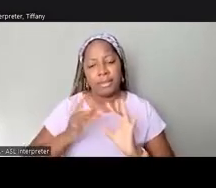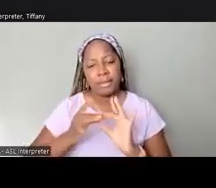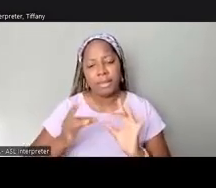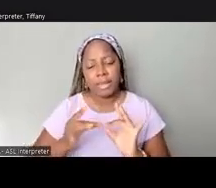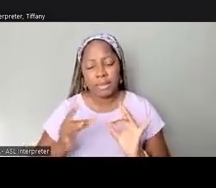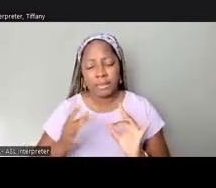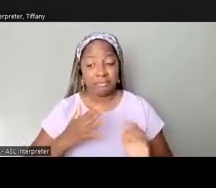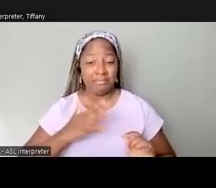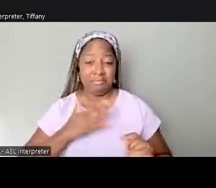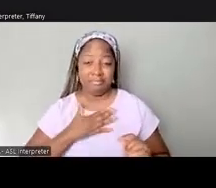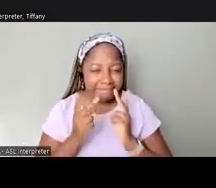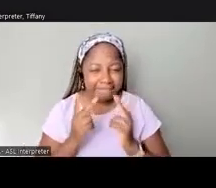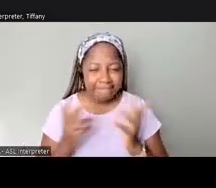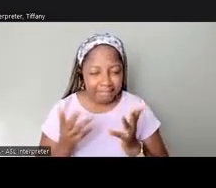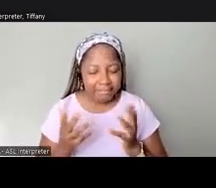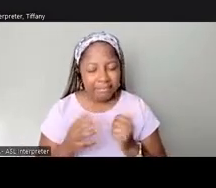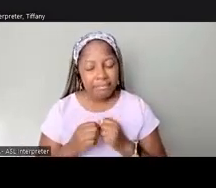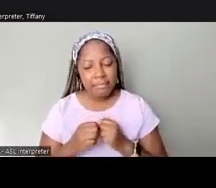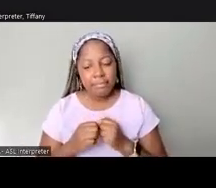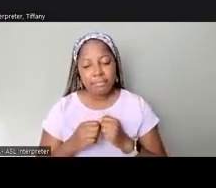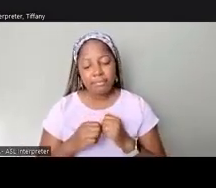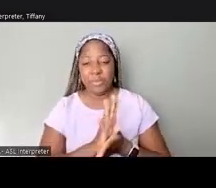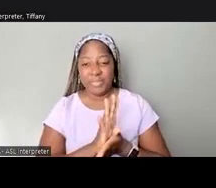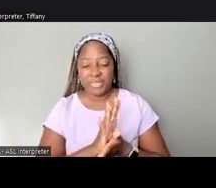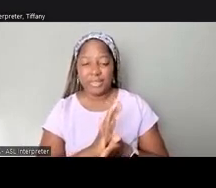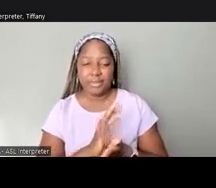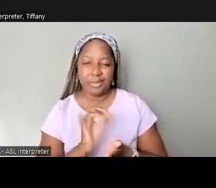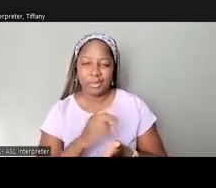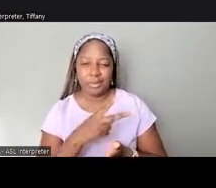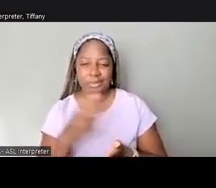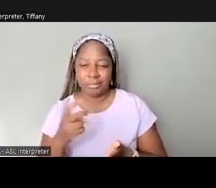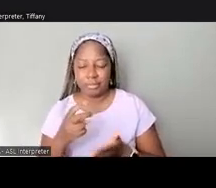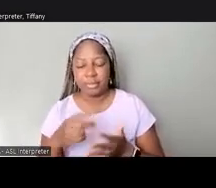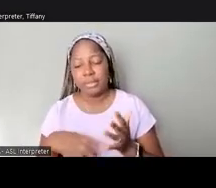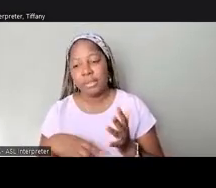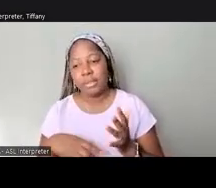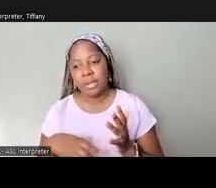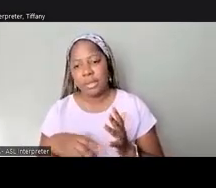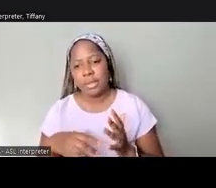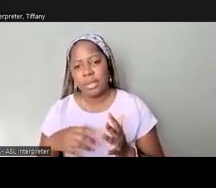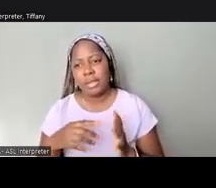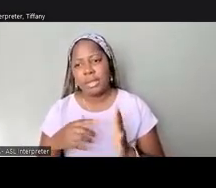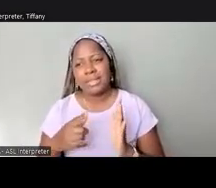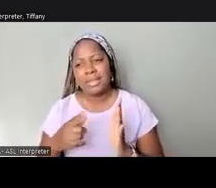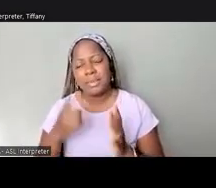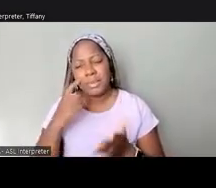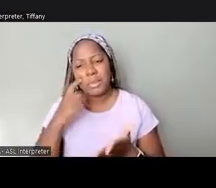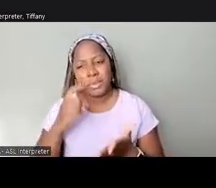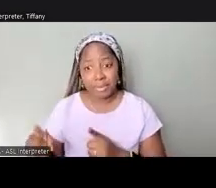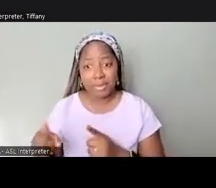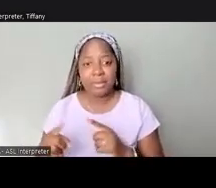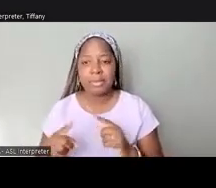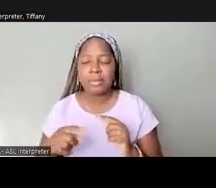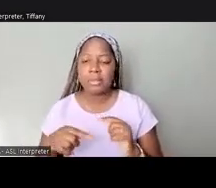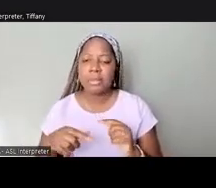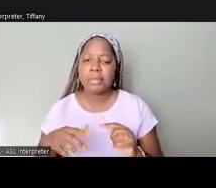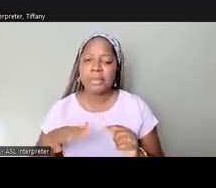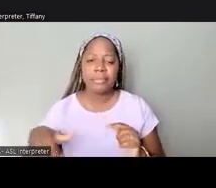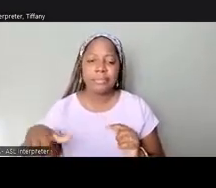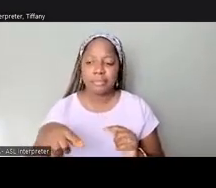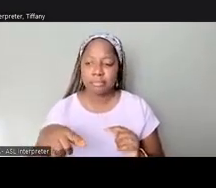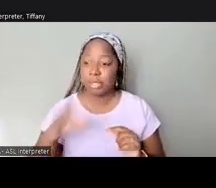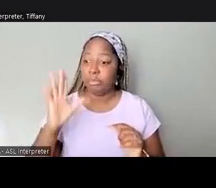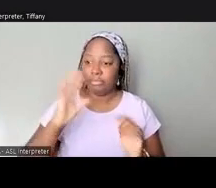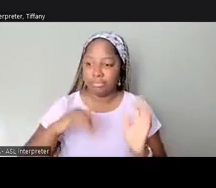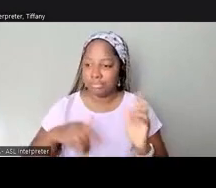some of the Futures pieces, were how we see services that are not survivors centered and equitable in language access. Someone just shared, we